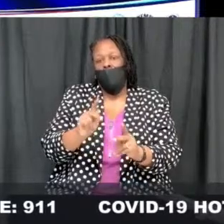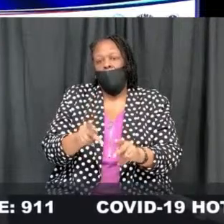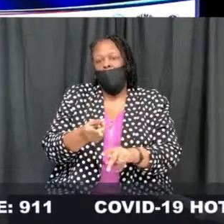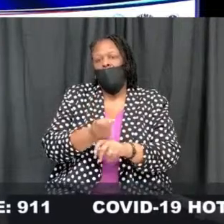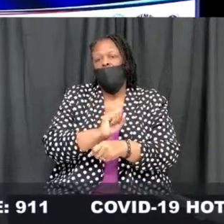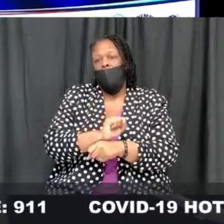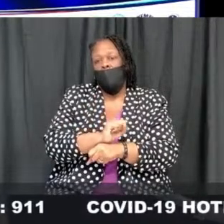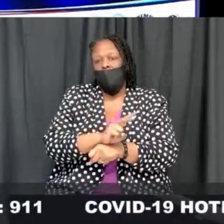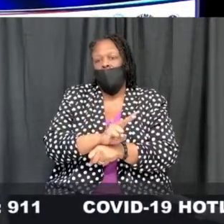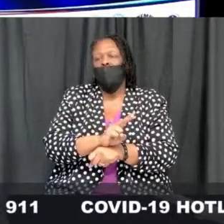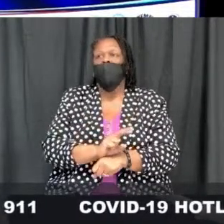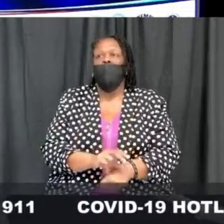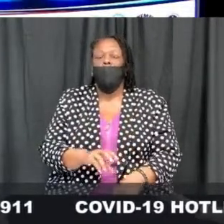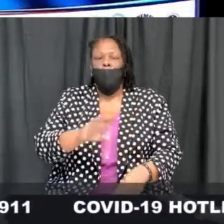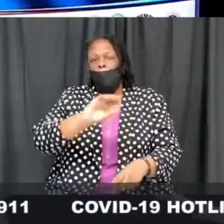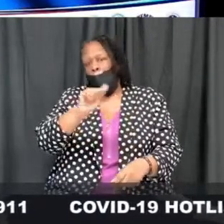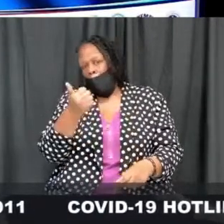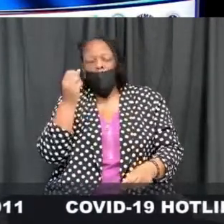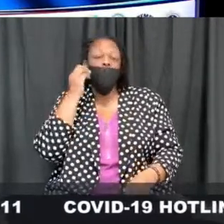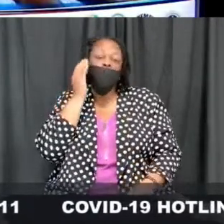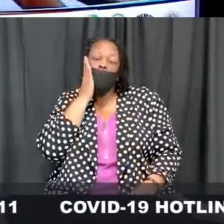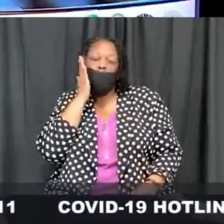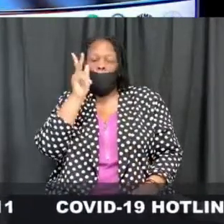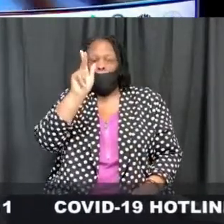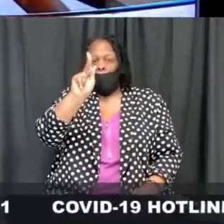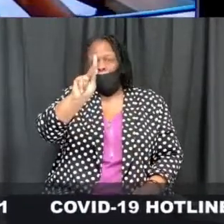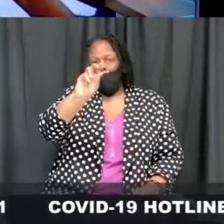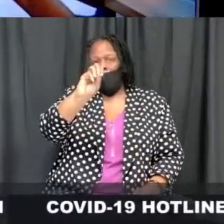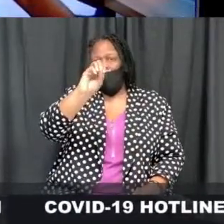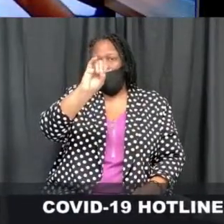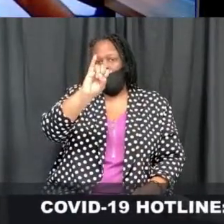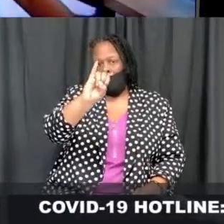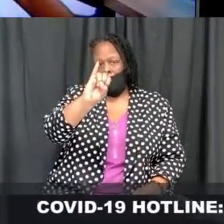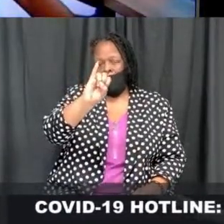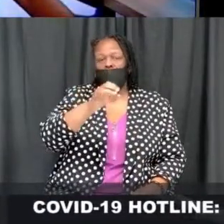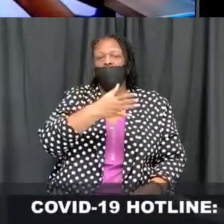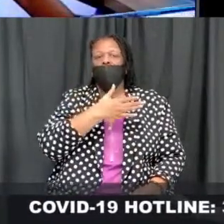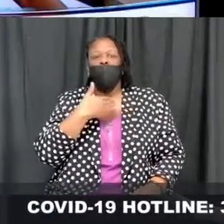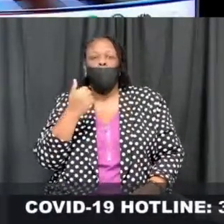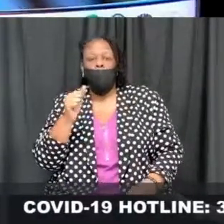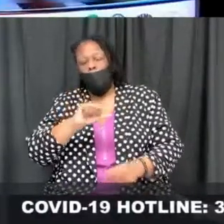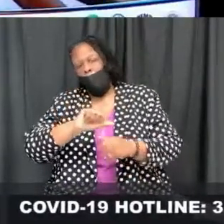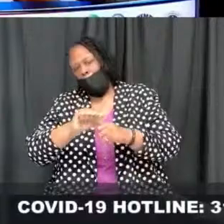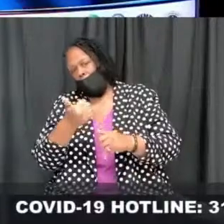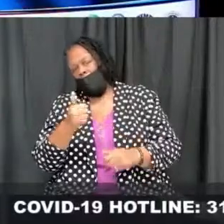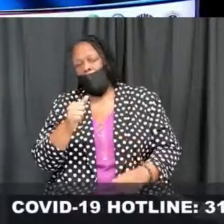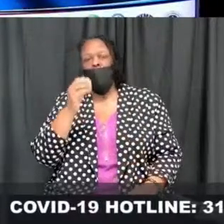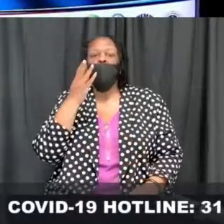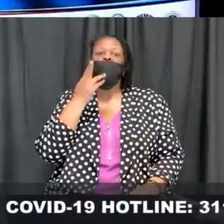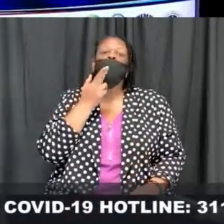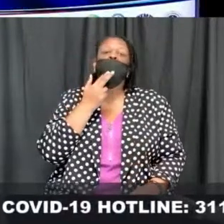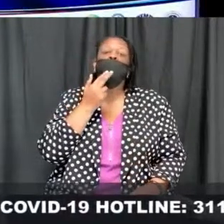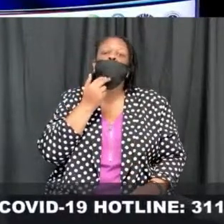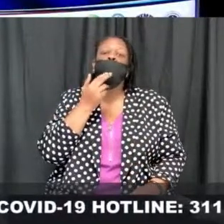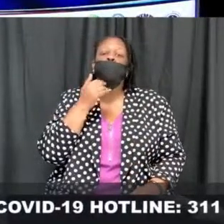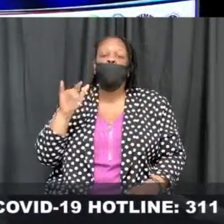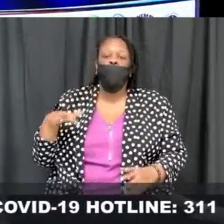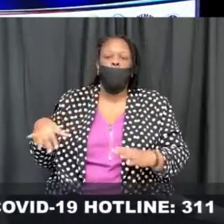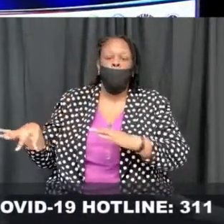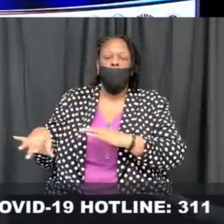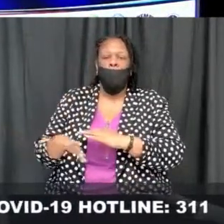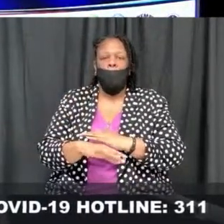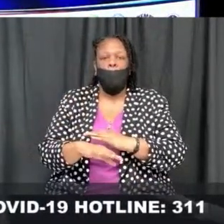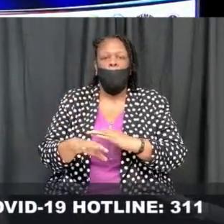will make 70 rooms available, and also Sugar Bay Club has also come on board and informed